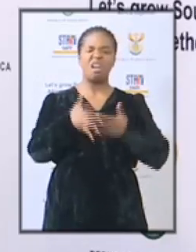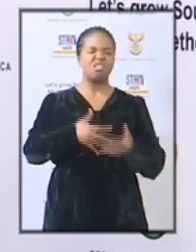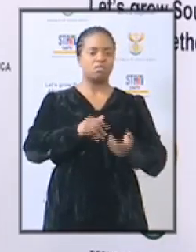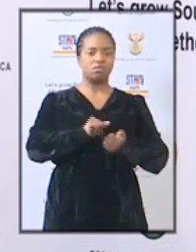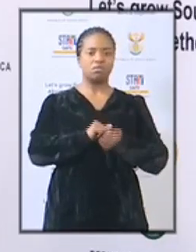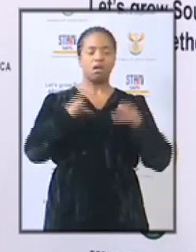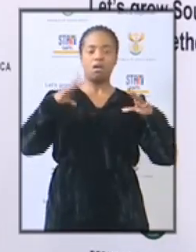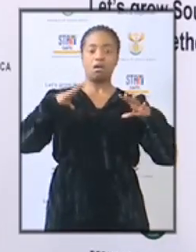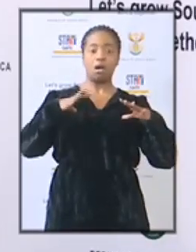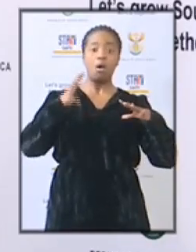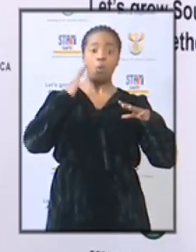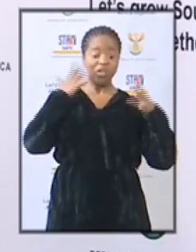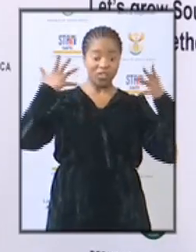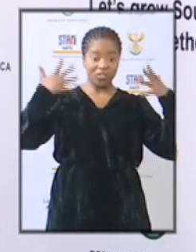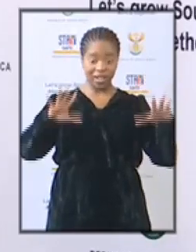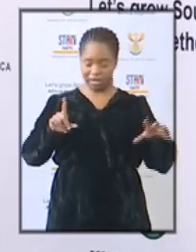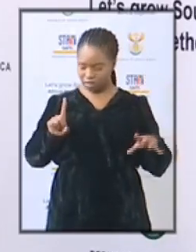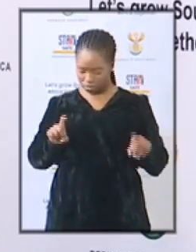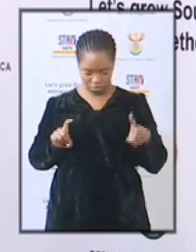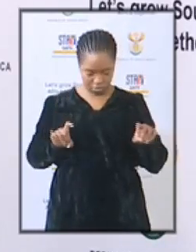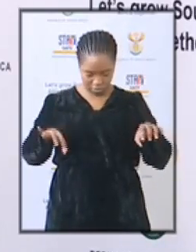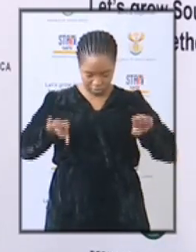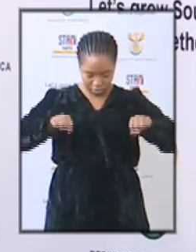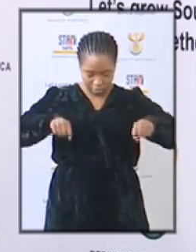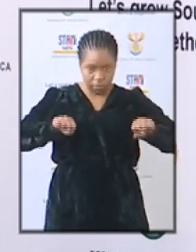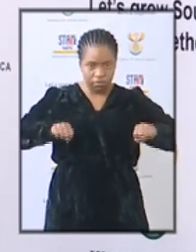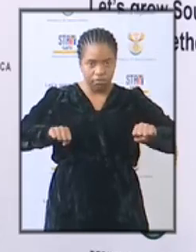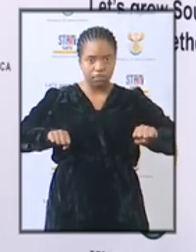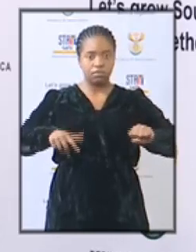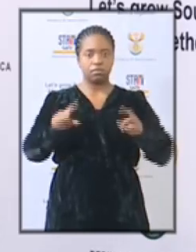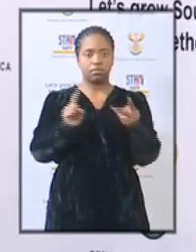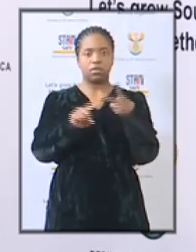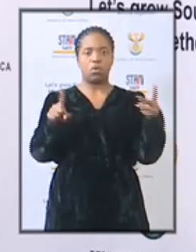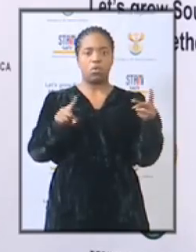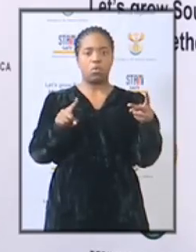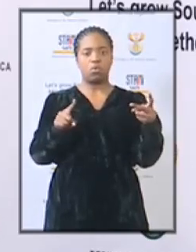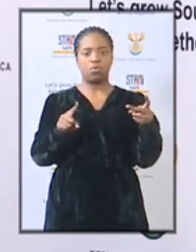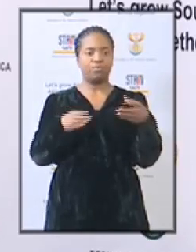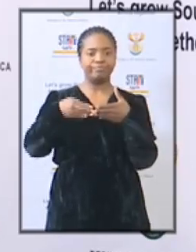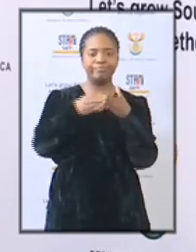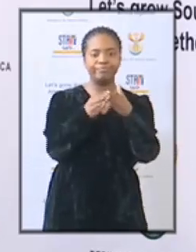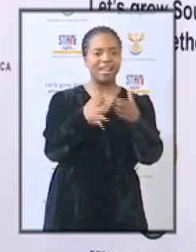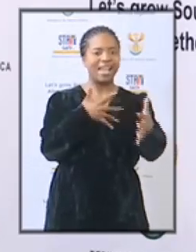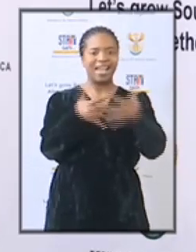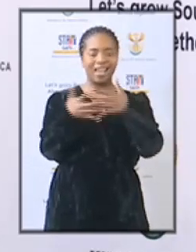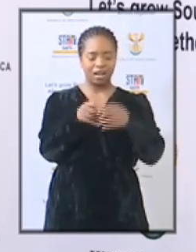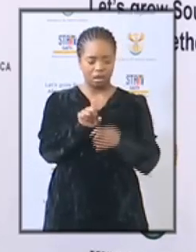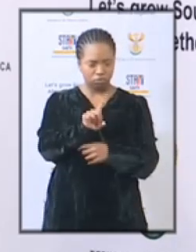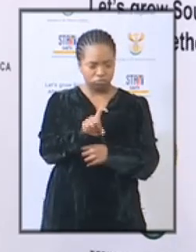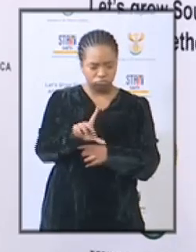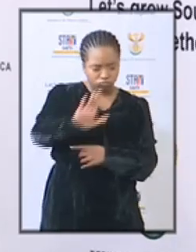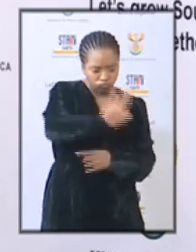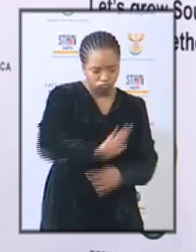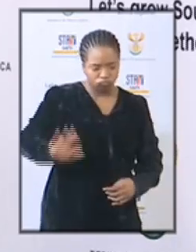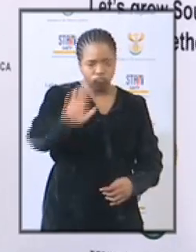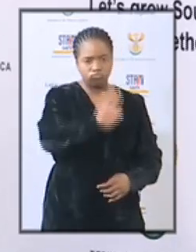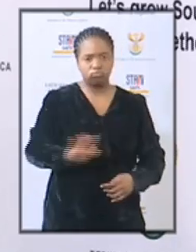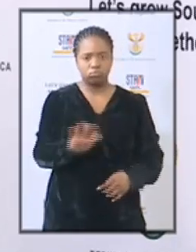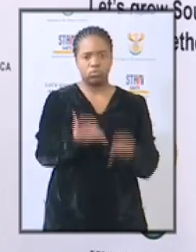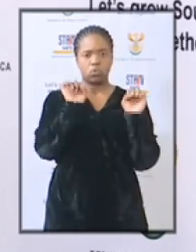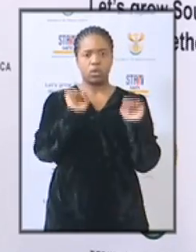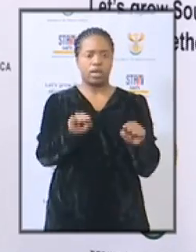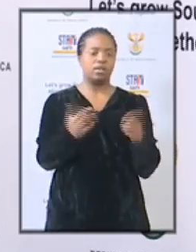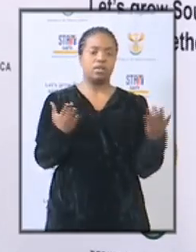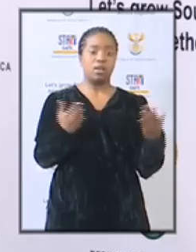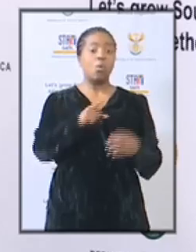time after use, the equipments and those facilities are being sanitized so that we can